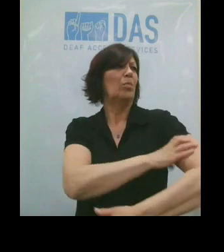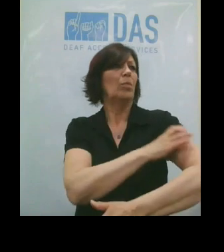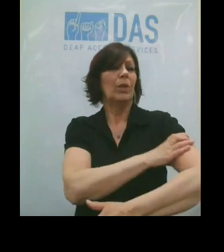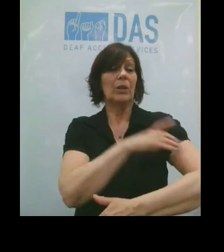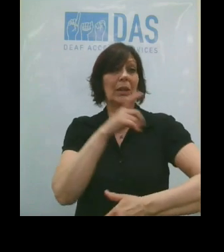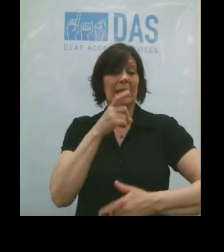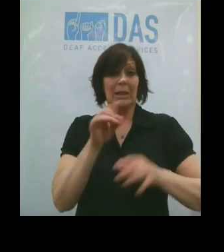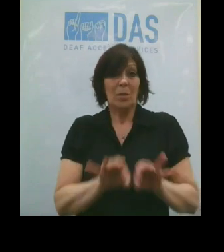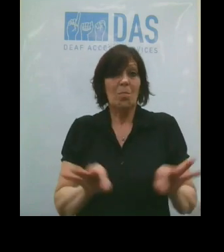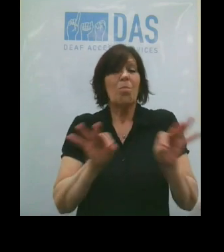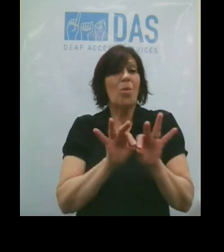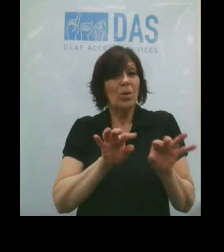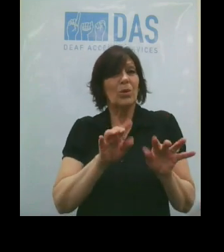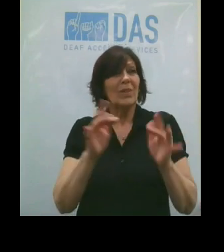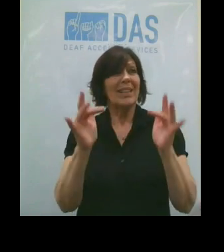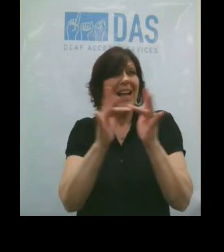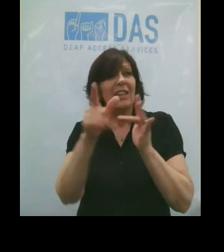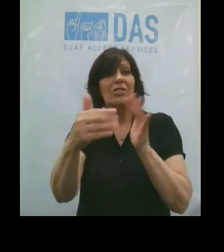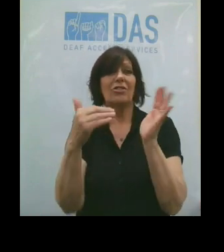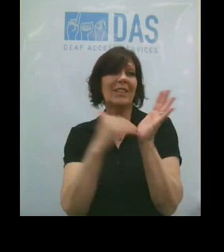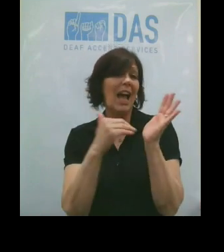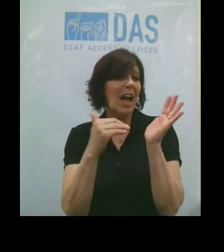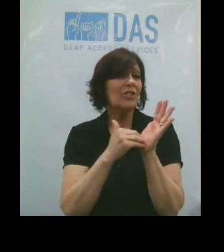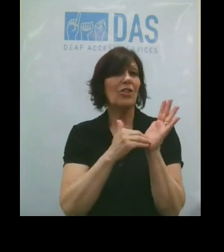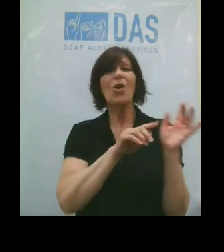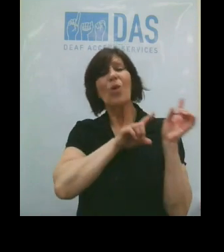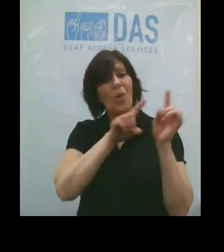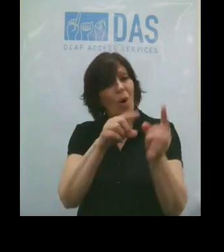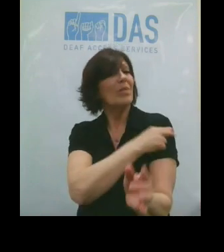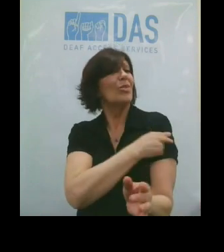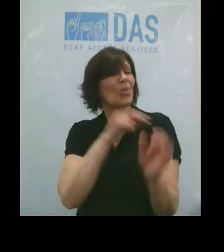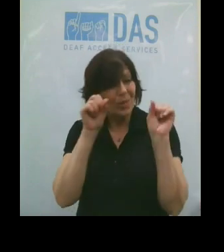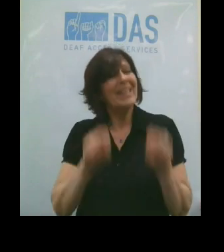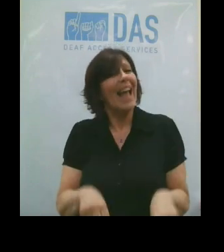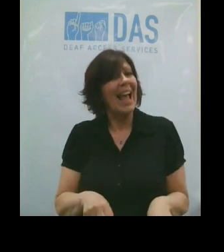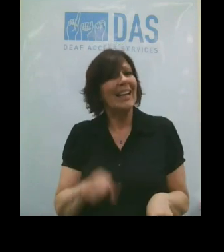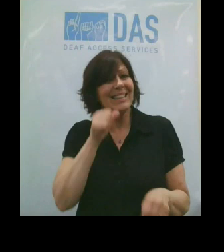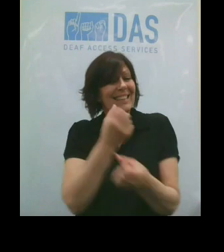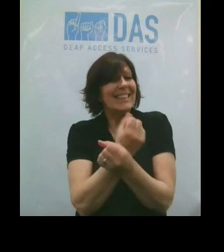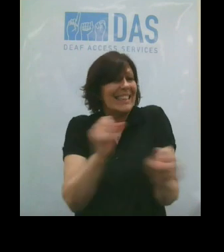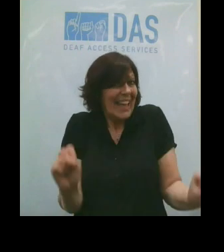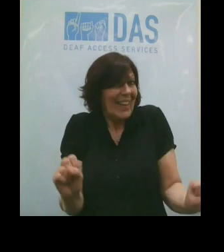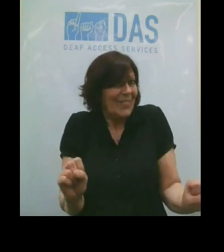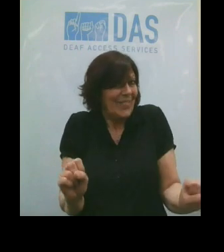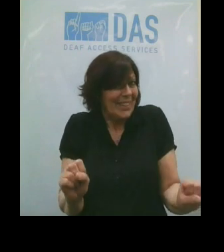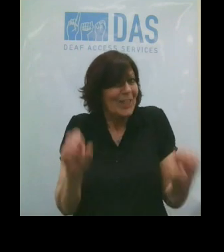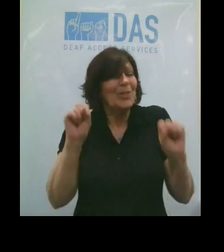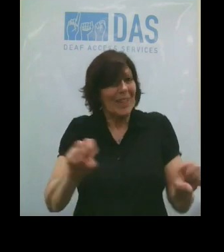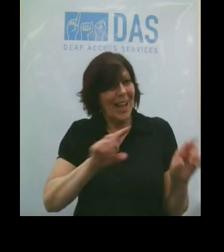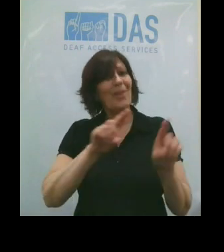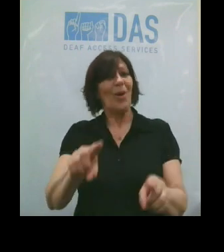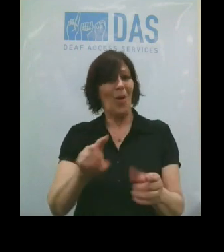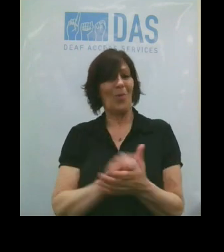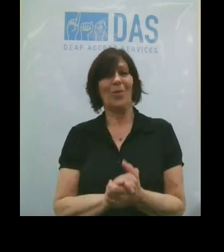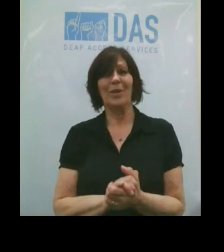it's really important to contact your primary care provider or whatever provider helps you with that chronic condition to